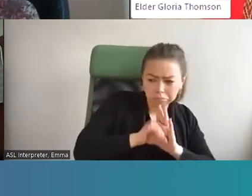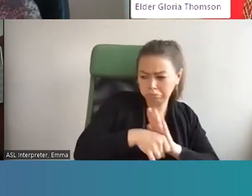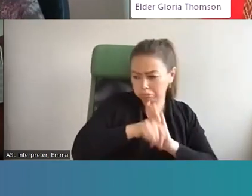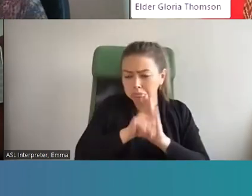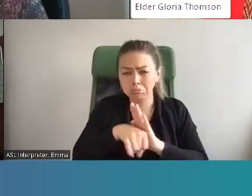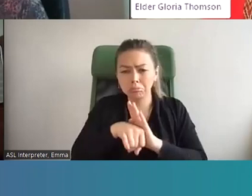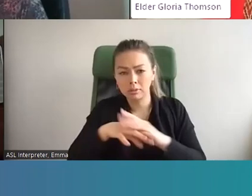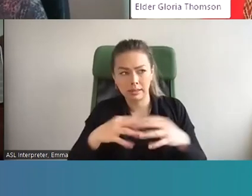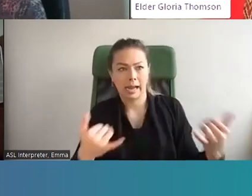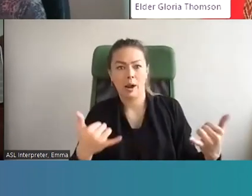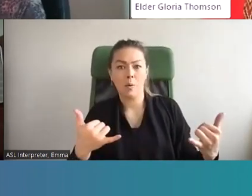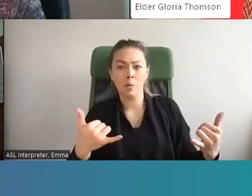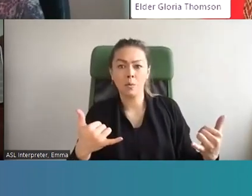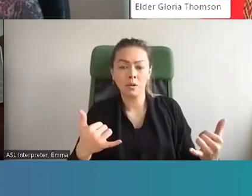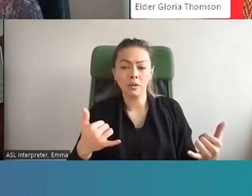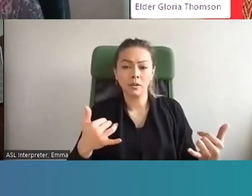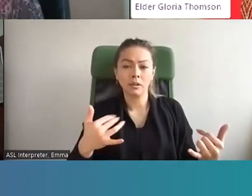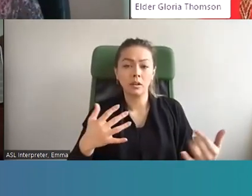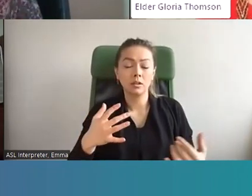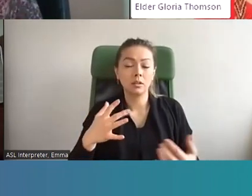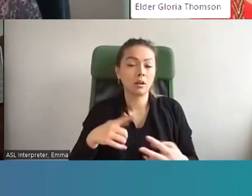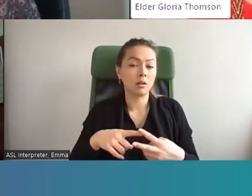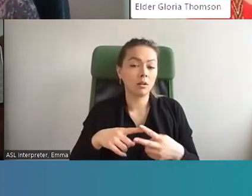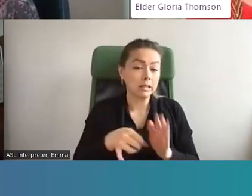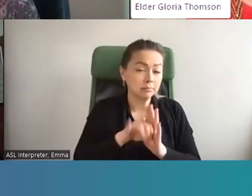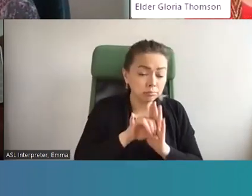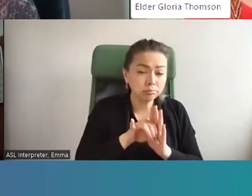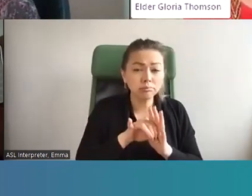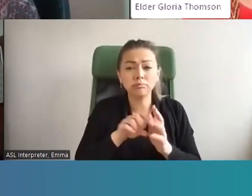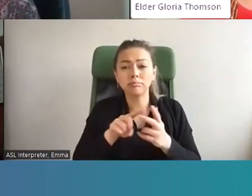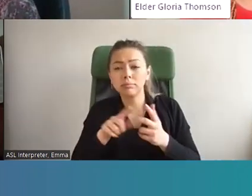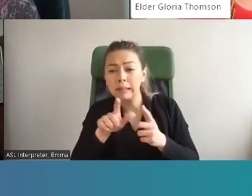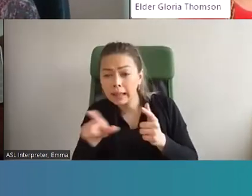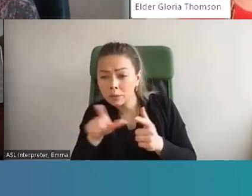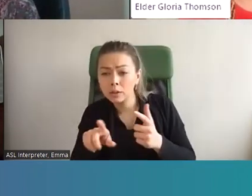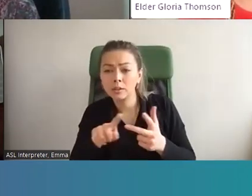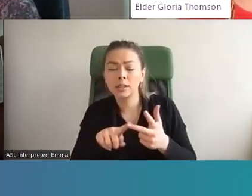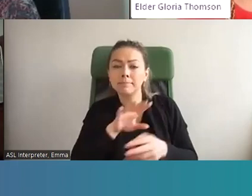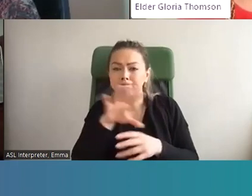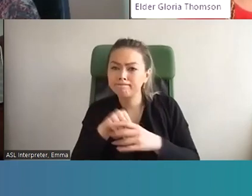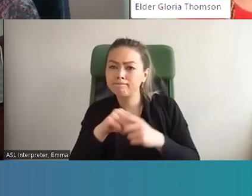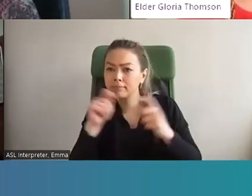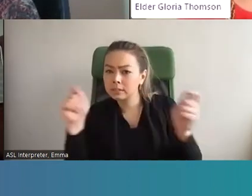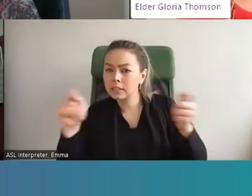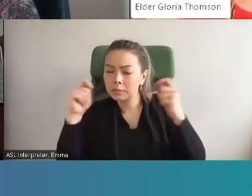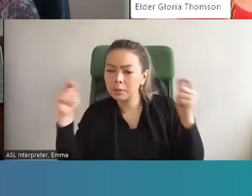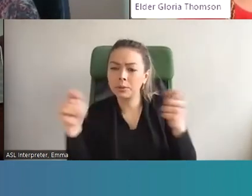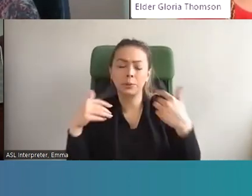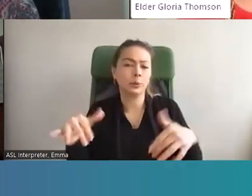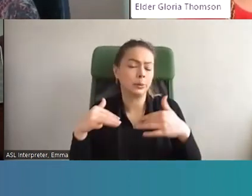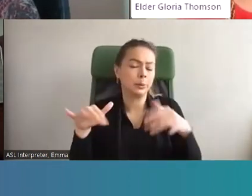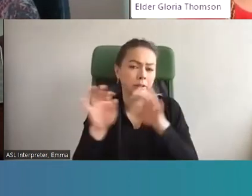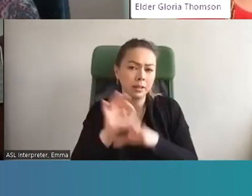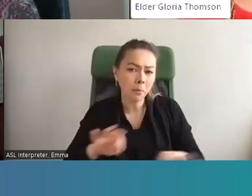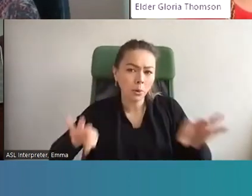and, you know, having that language and attending ceremony, I think, is really, they're all tied together,